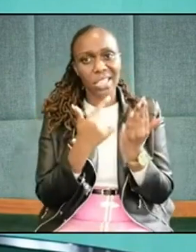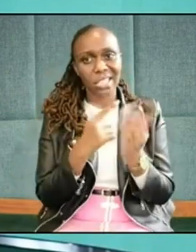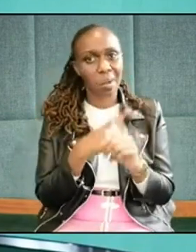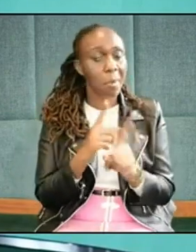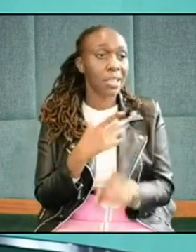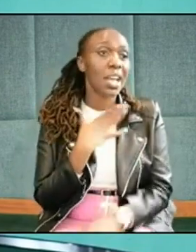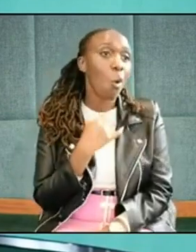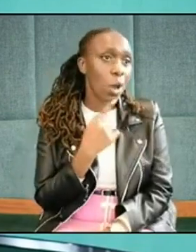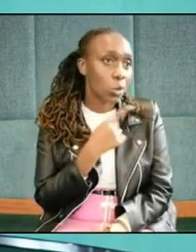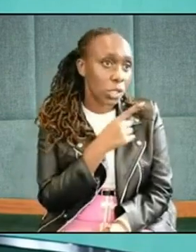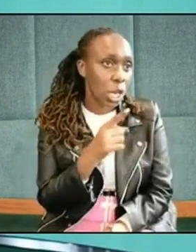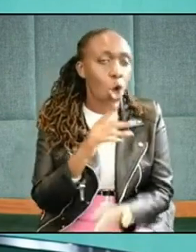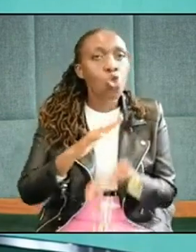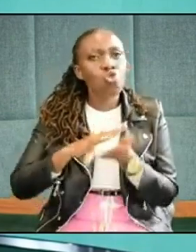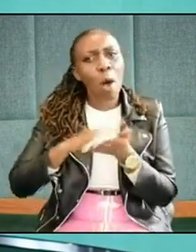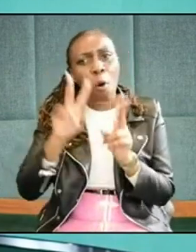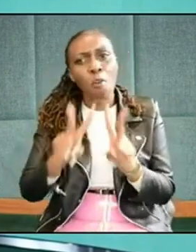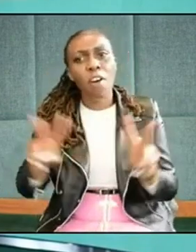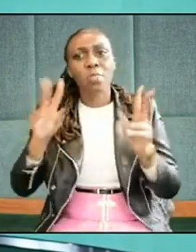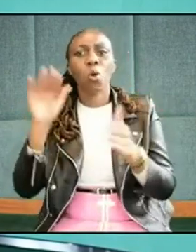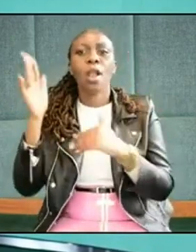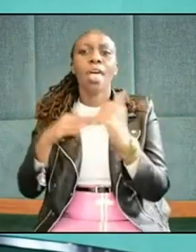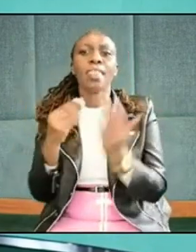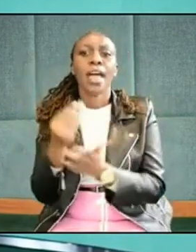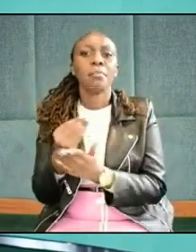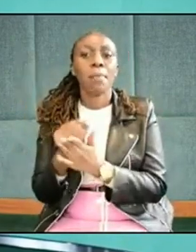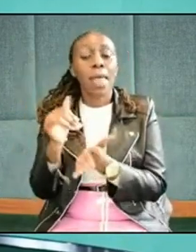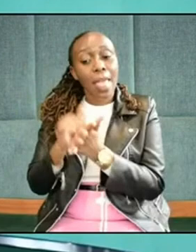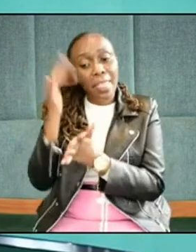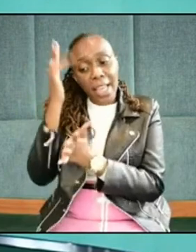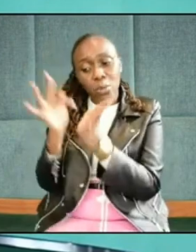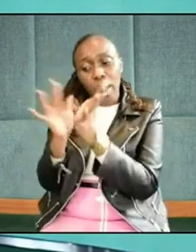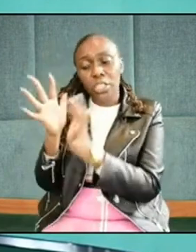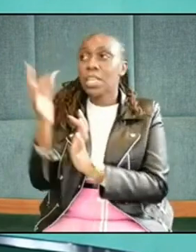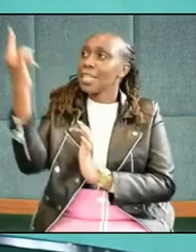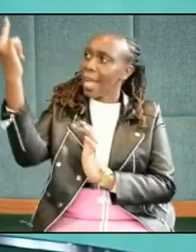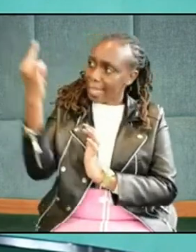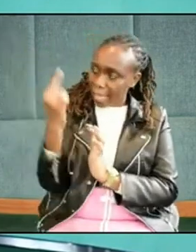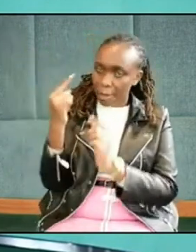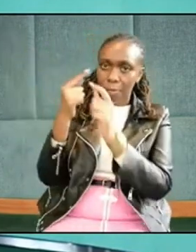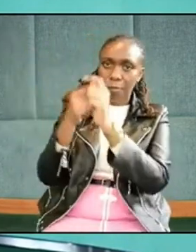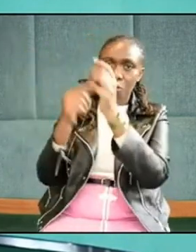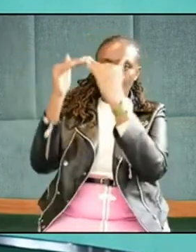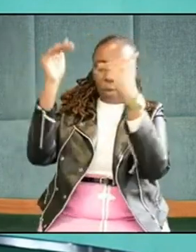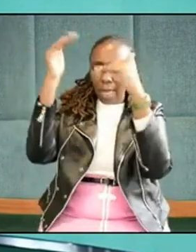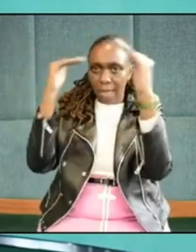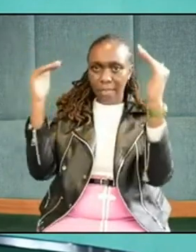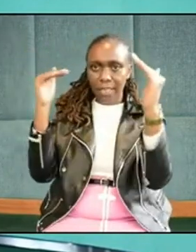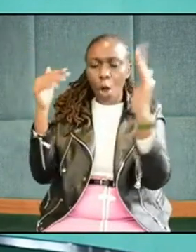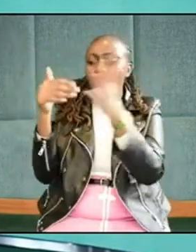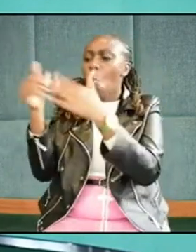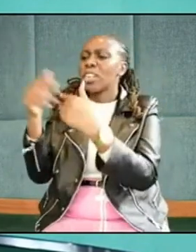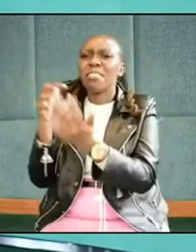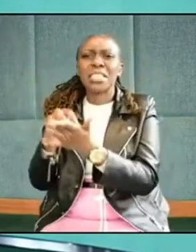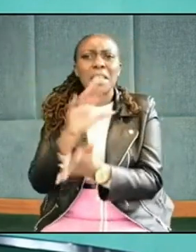why Christ left heaven for you, regardless of what your status may be in the society.